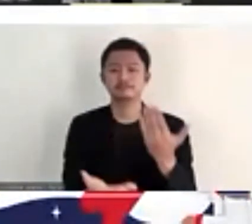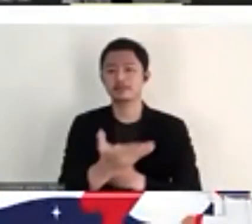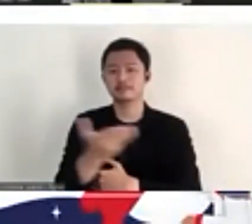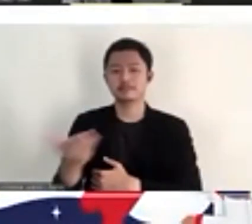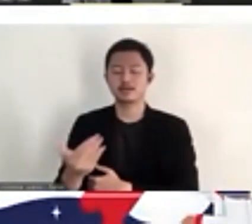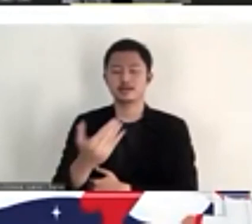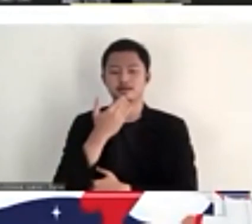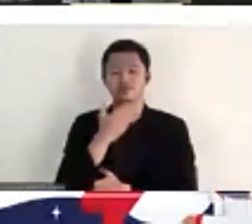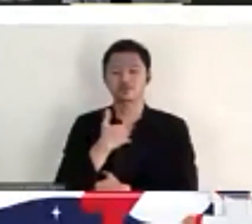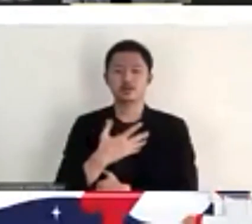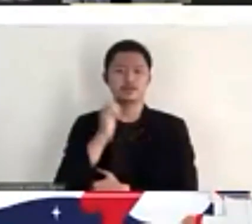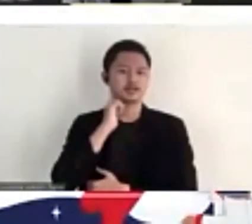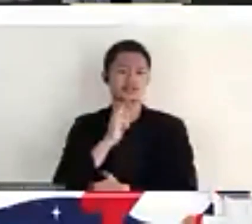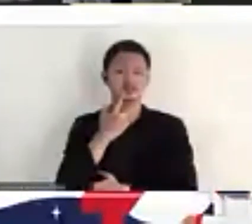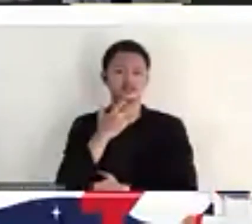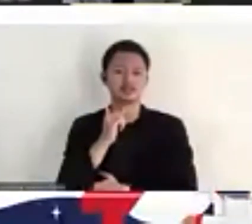bye